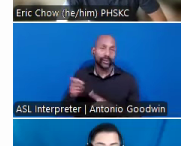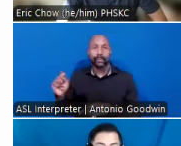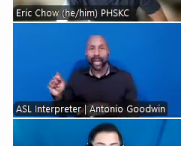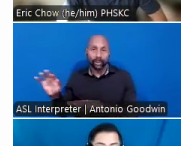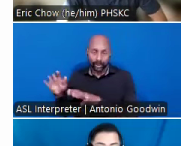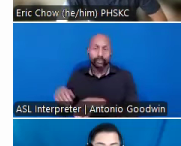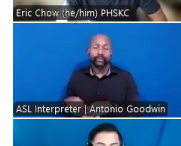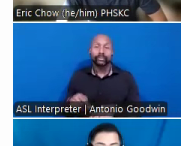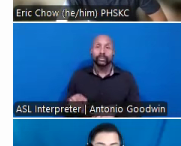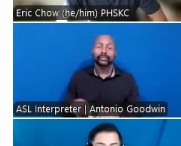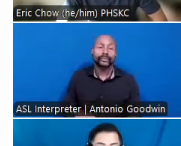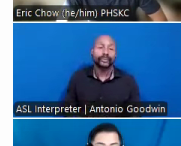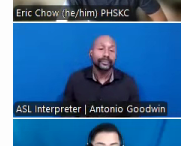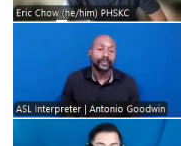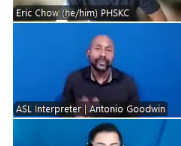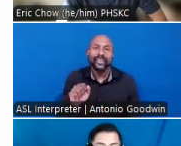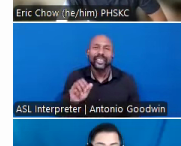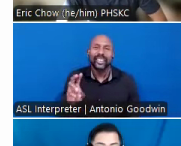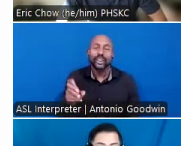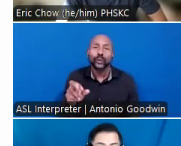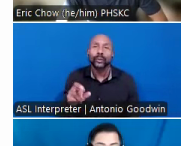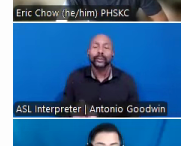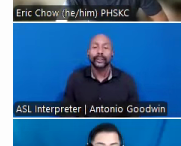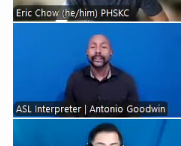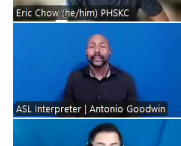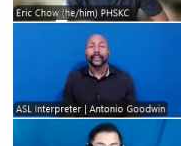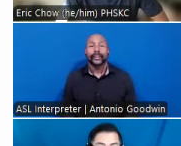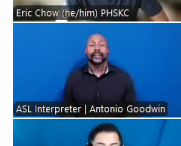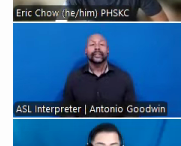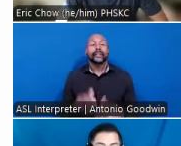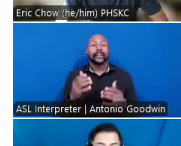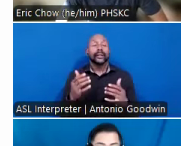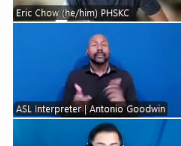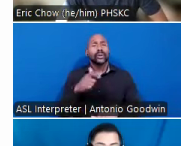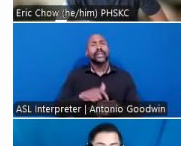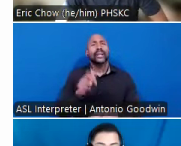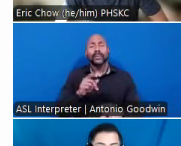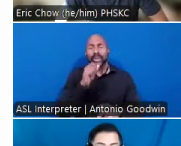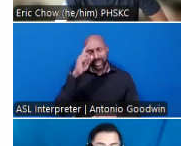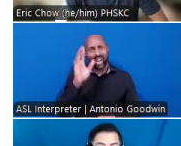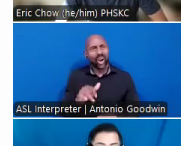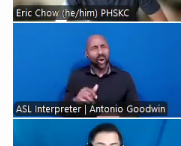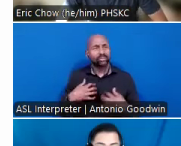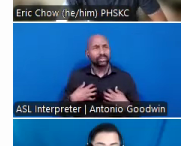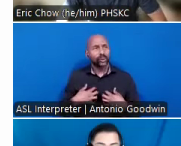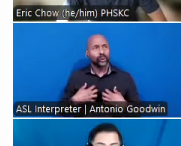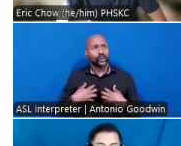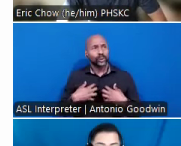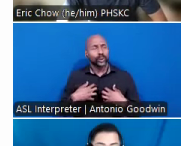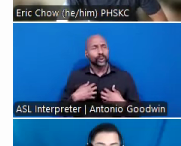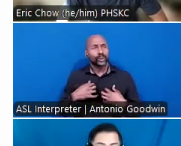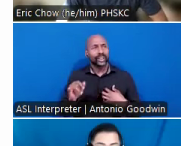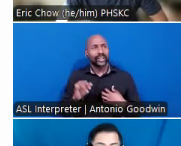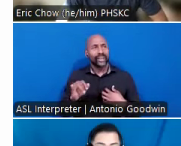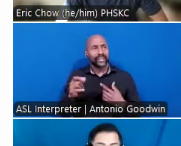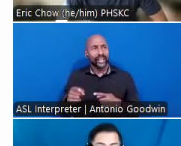don't usually associate the summer with having respiratory infections or respiratory illnesses. So this is